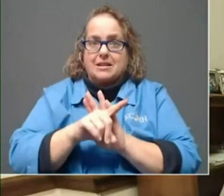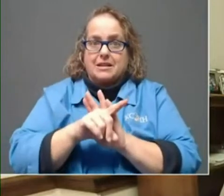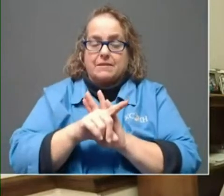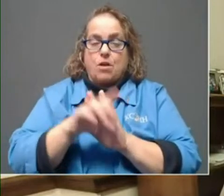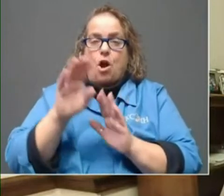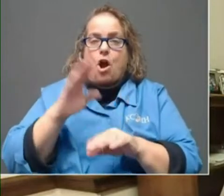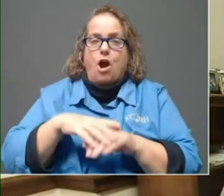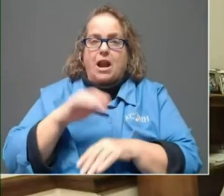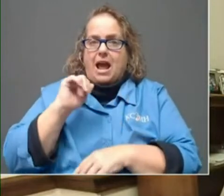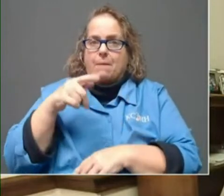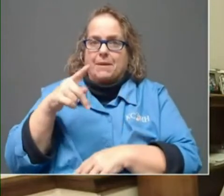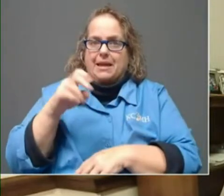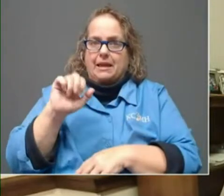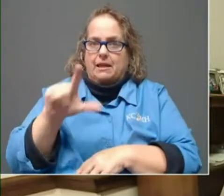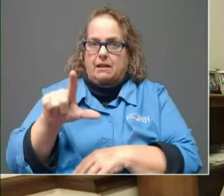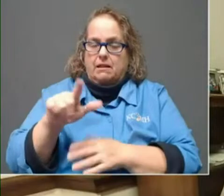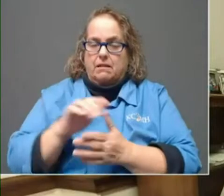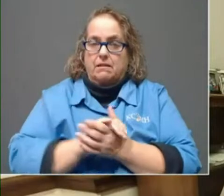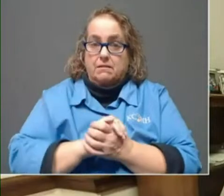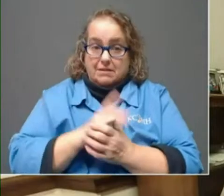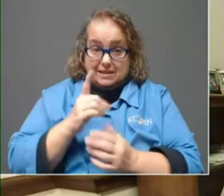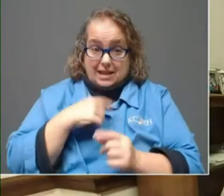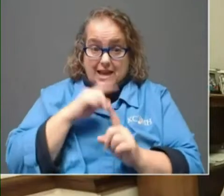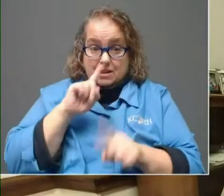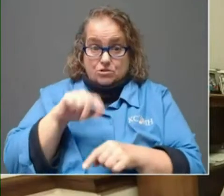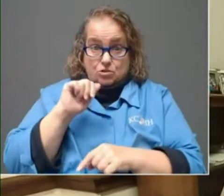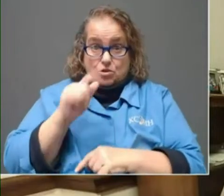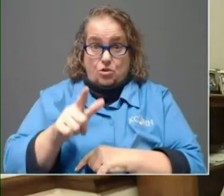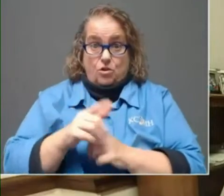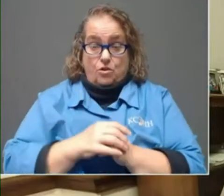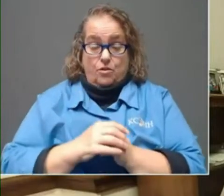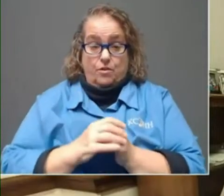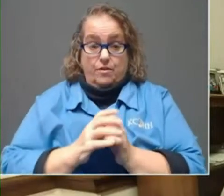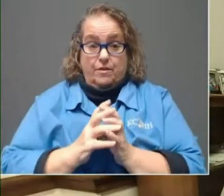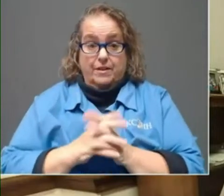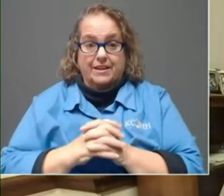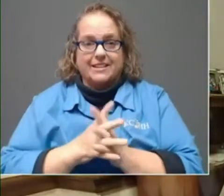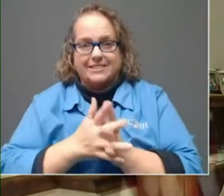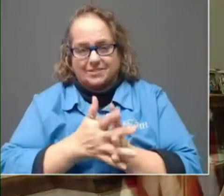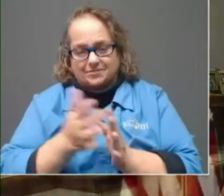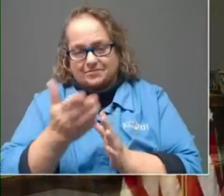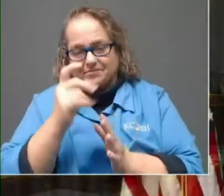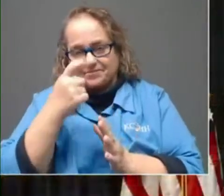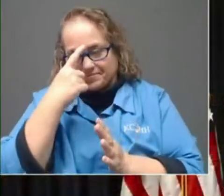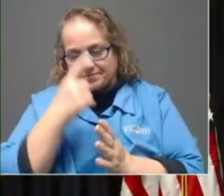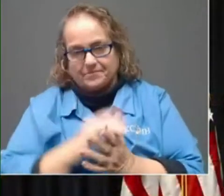I missed one. I apologize for that. We'll send it back to the governor.